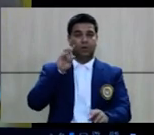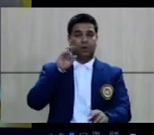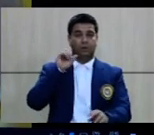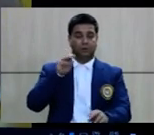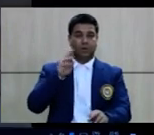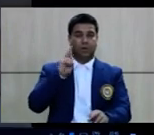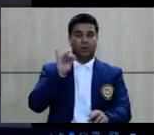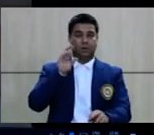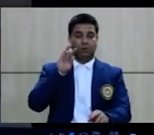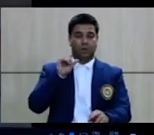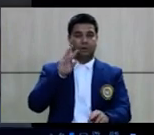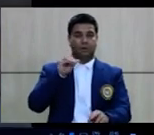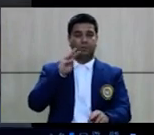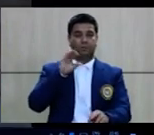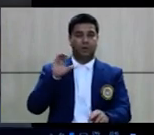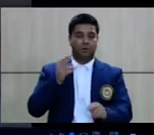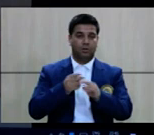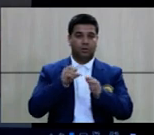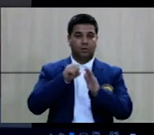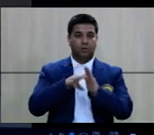va mis metaldan solamiz.